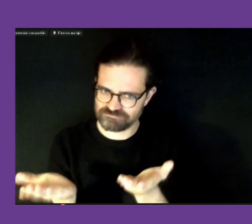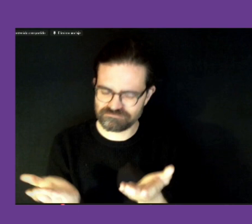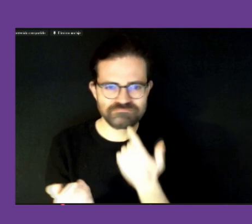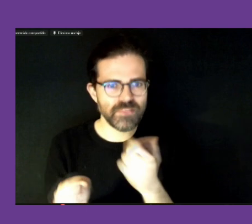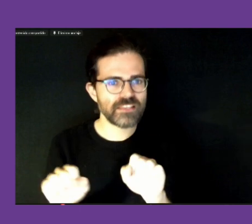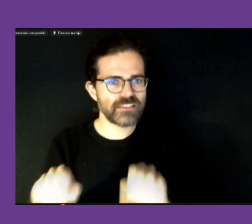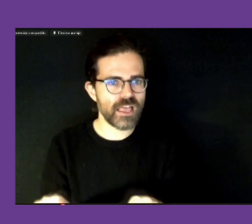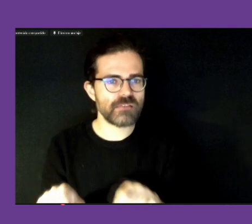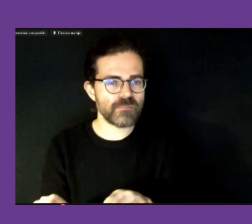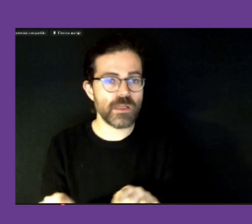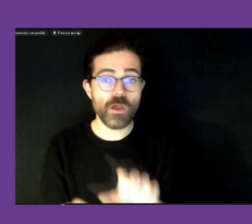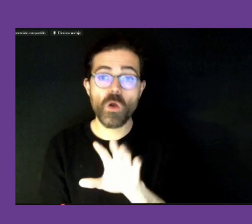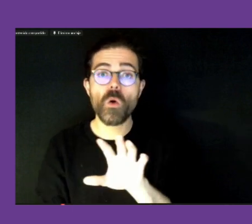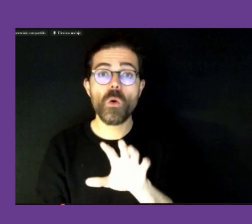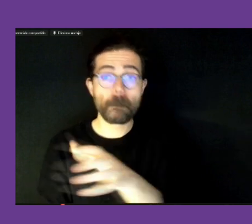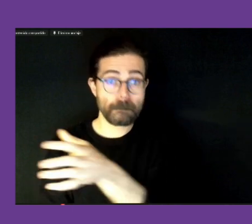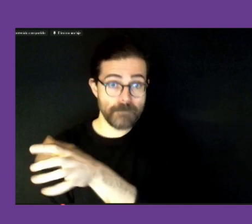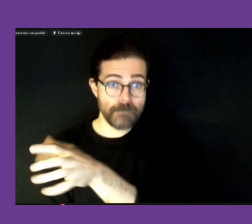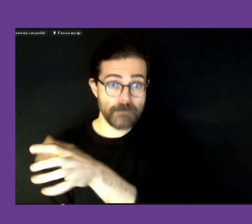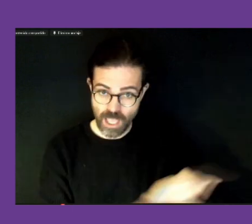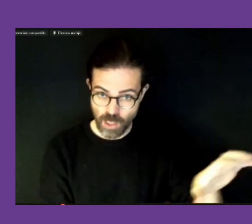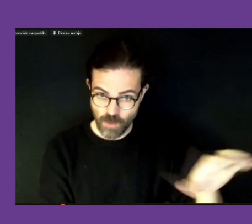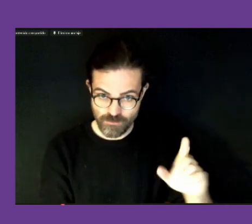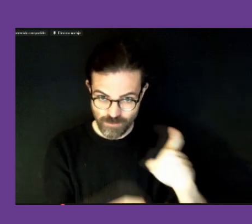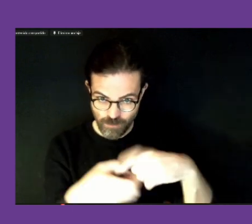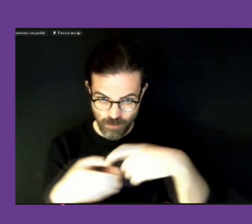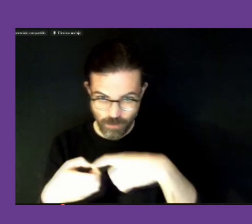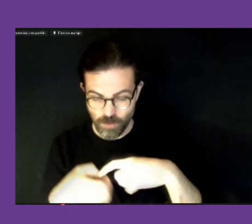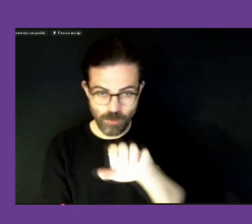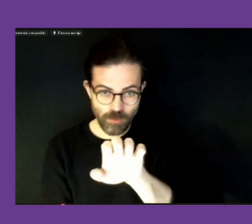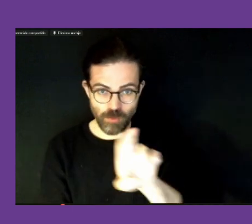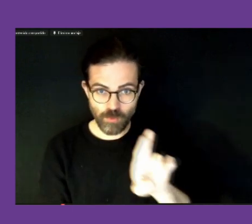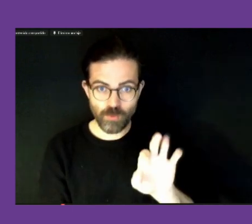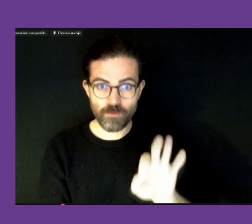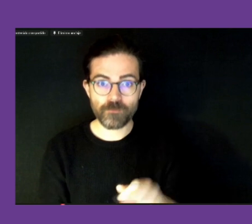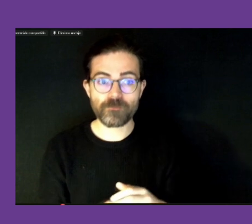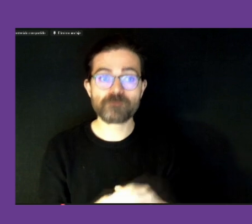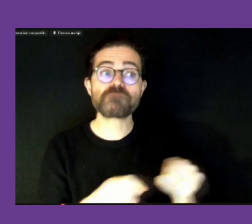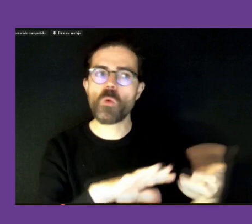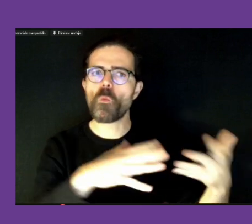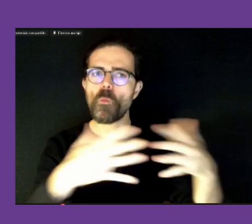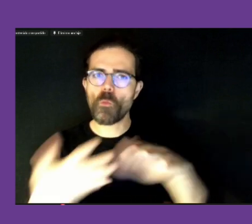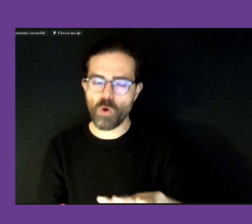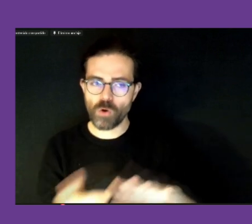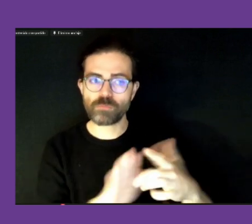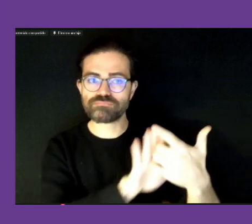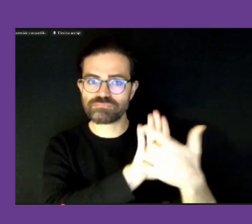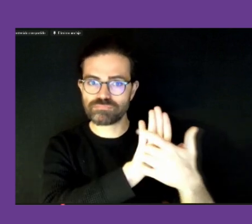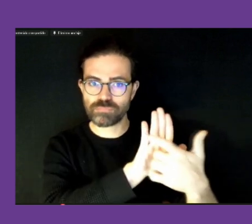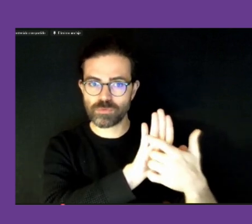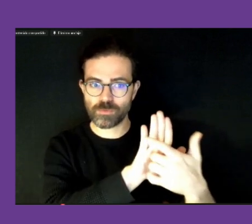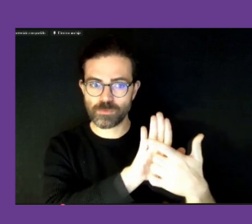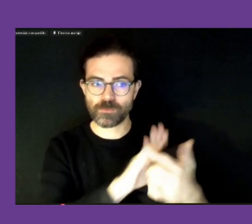they want to transpose in their national transposition of the directive Annex 3 or